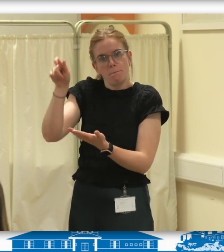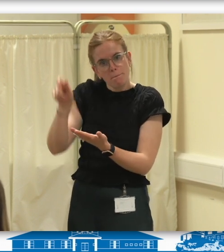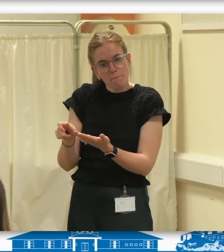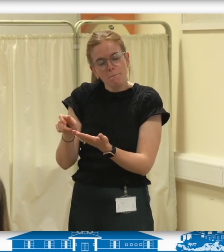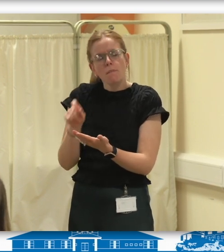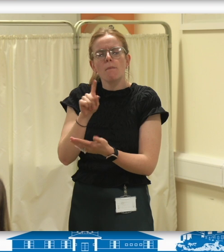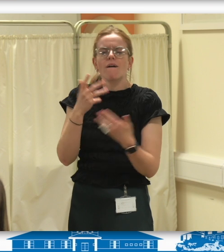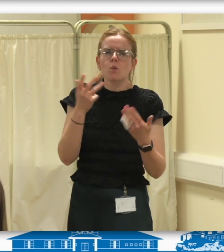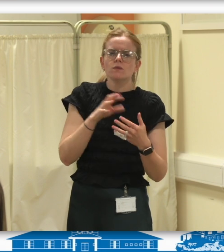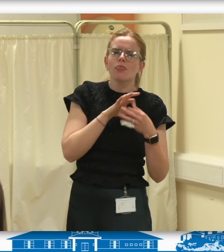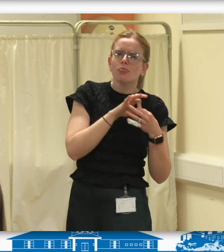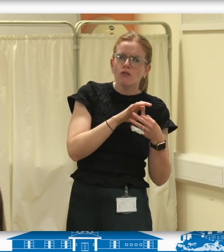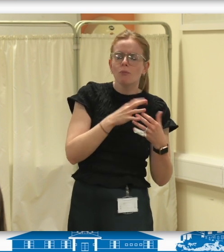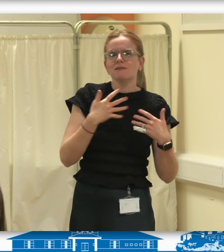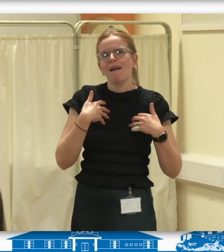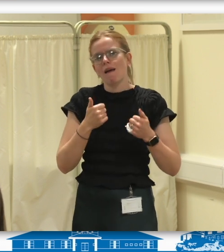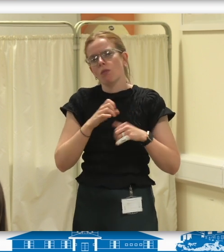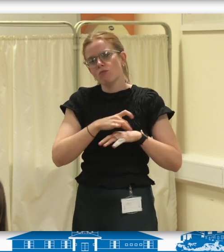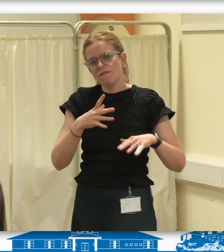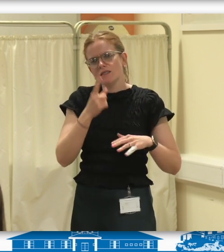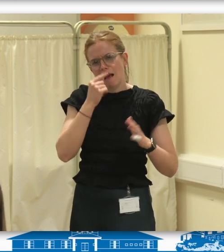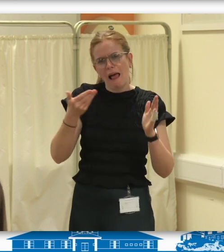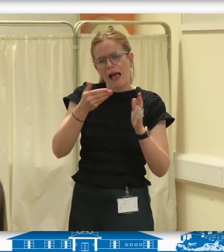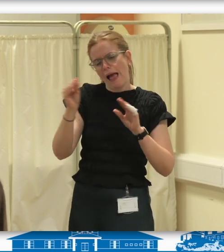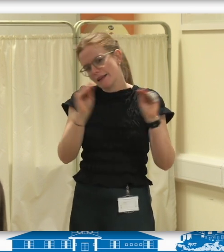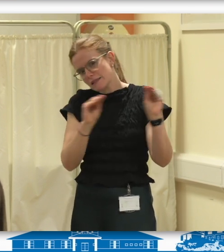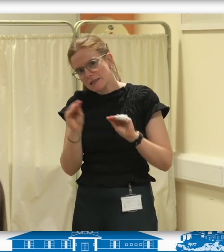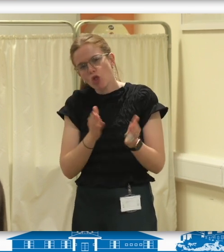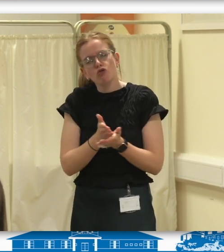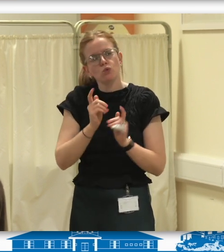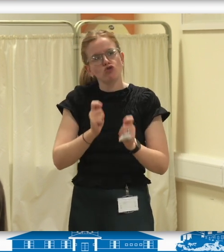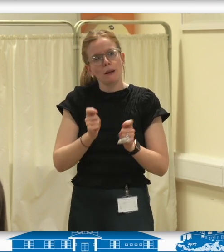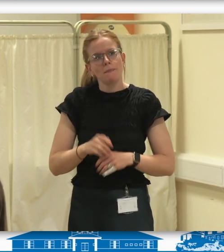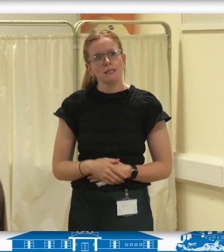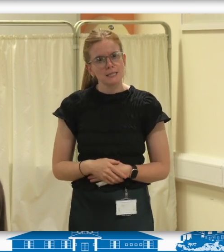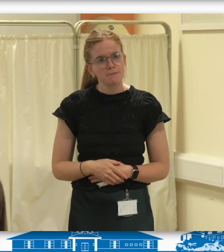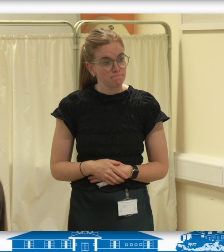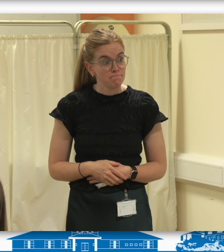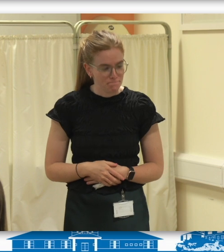therapists and health professionals can add to it during treatment as appropriate.